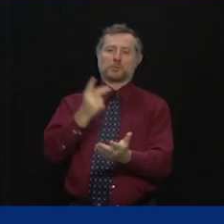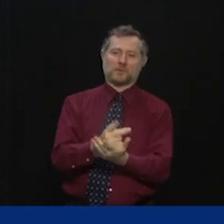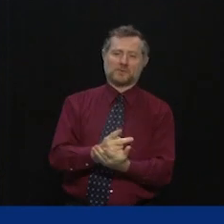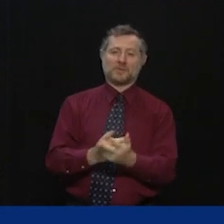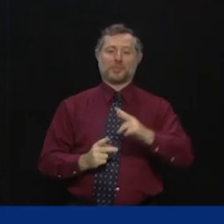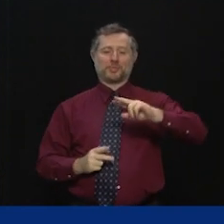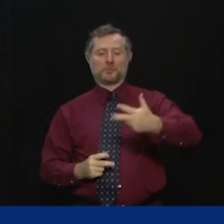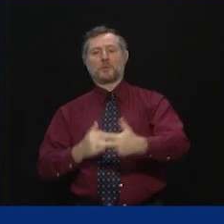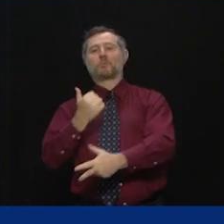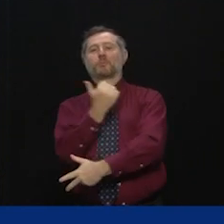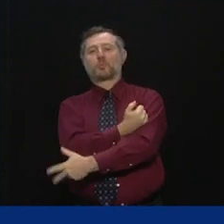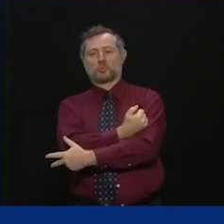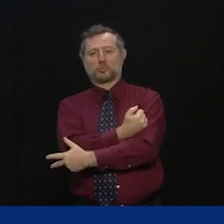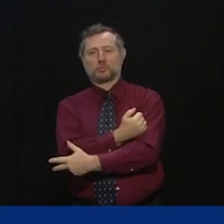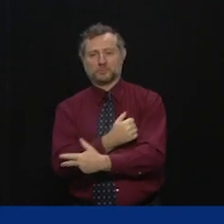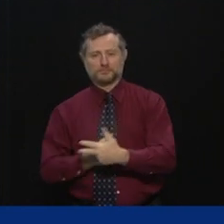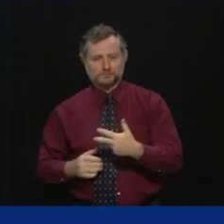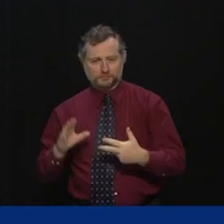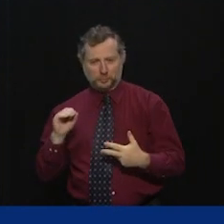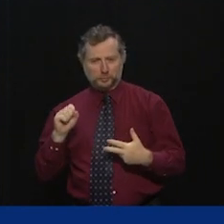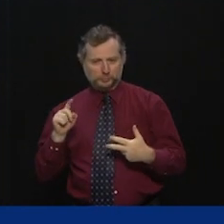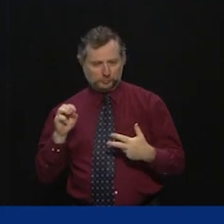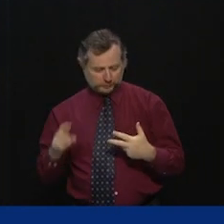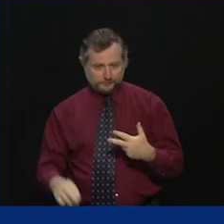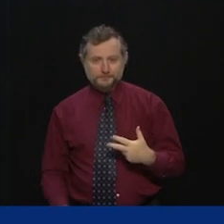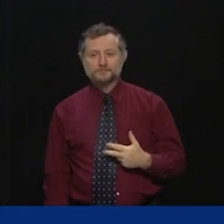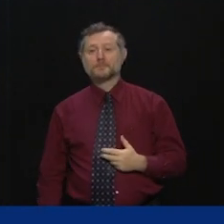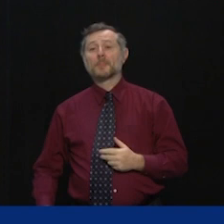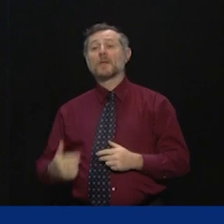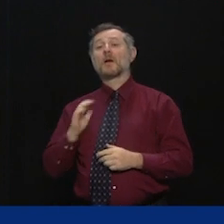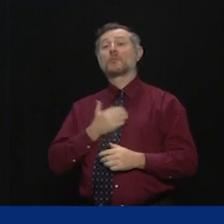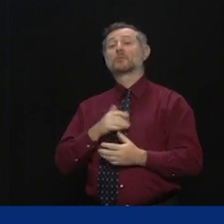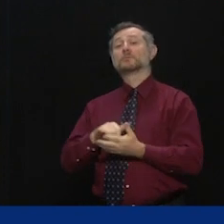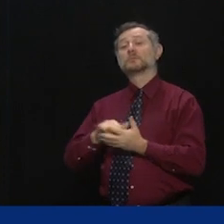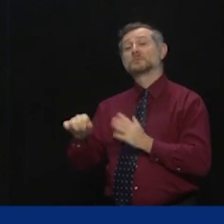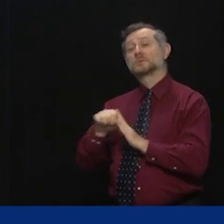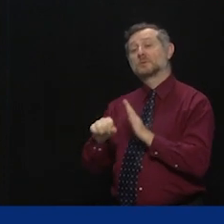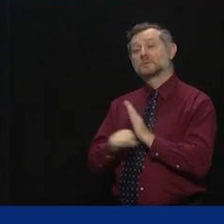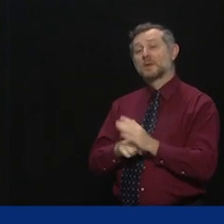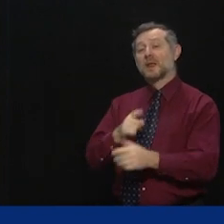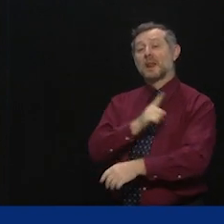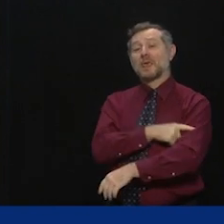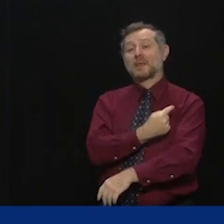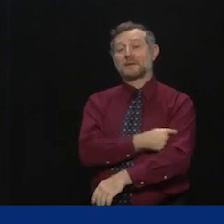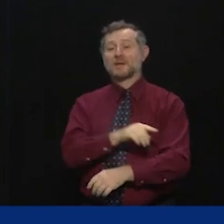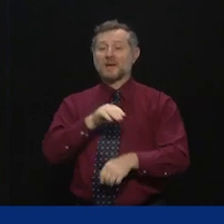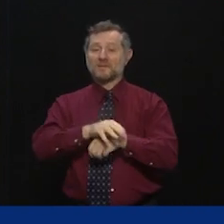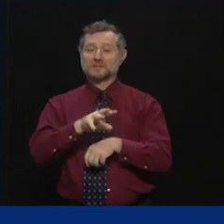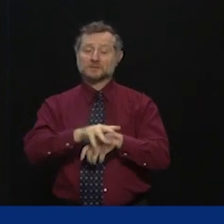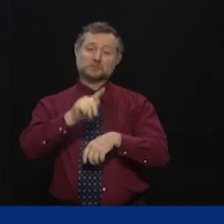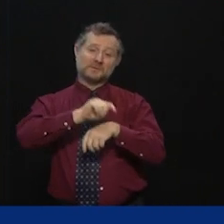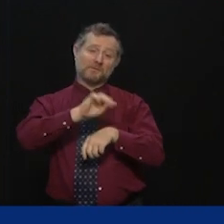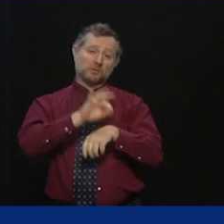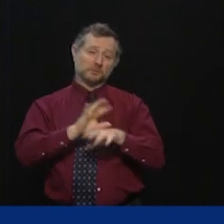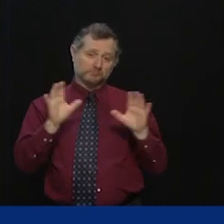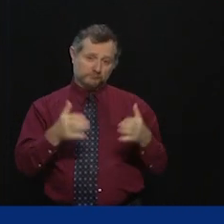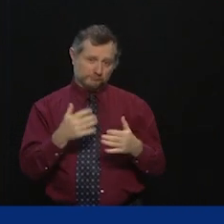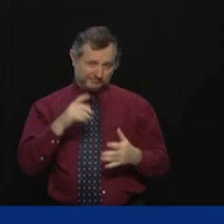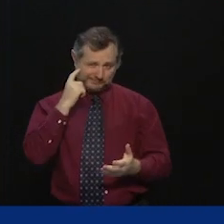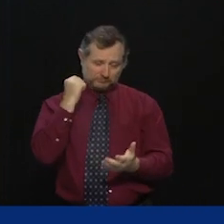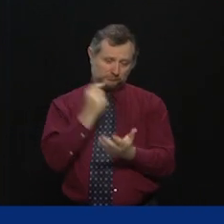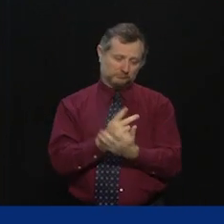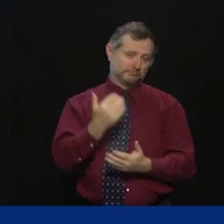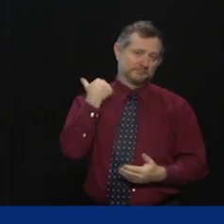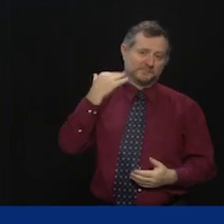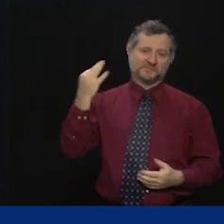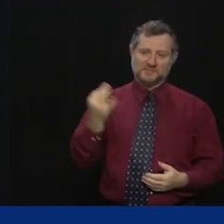arms. We're very good at that here in the state of New York. Our own New York State Clinical Advisory Task Force endorsed this on Friday by saying we support